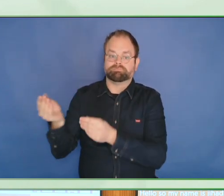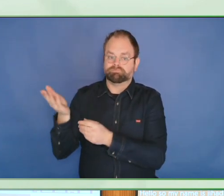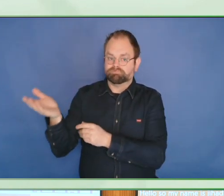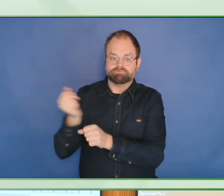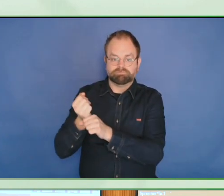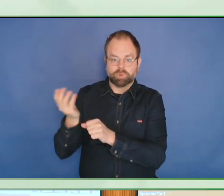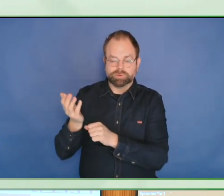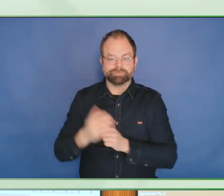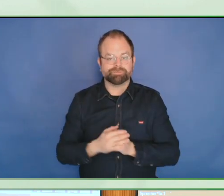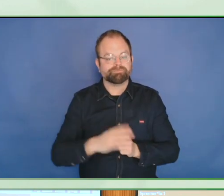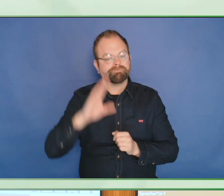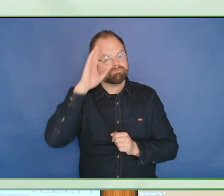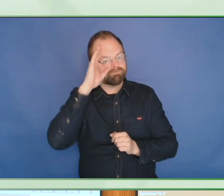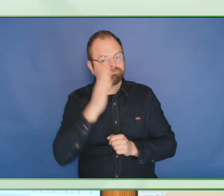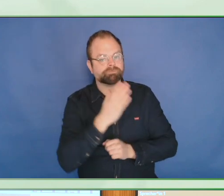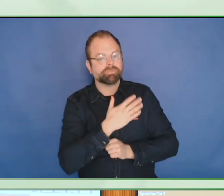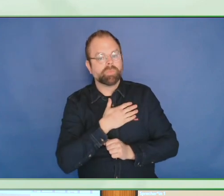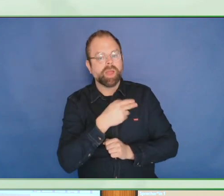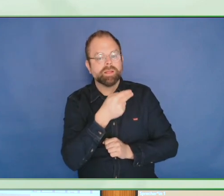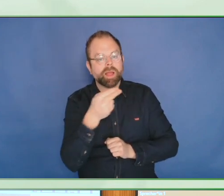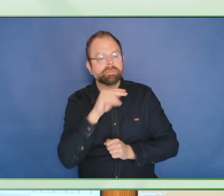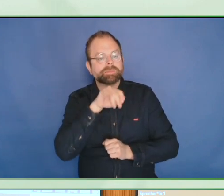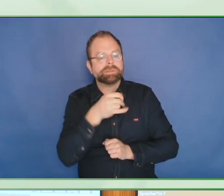story of ALNOUR with you. So